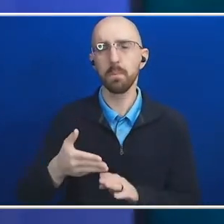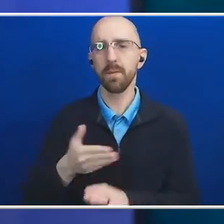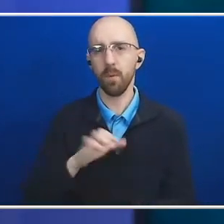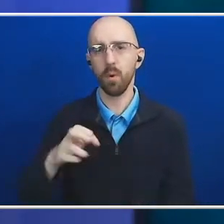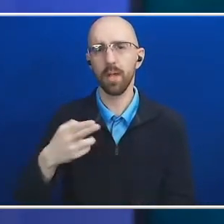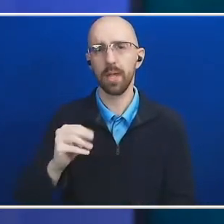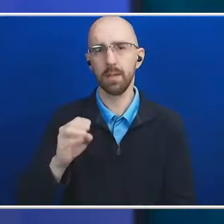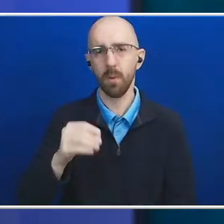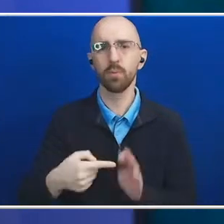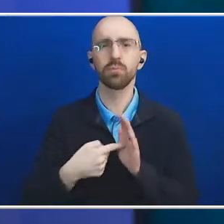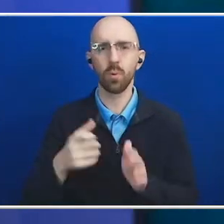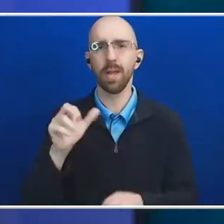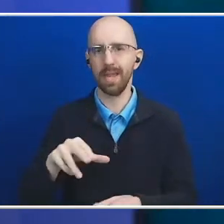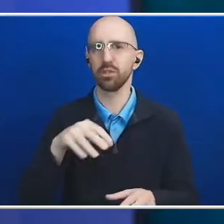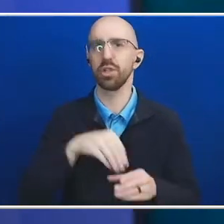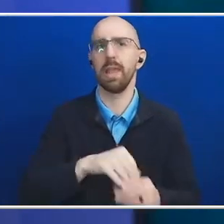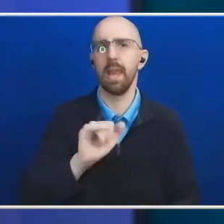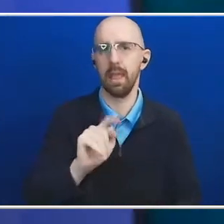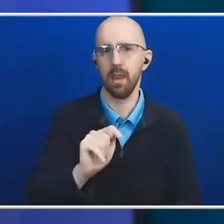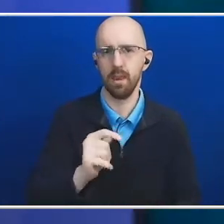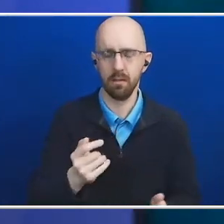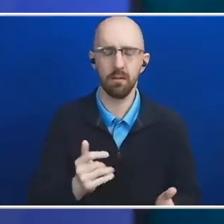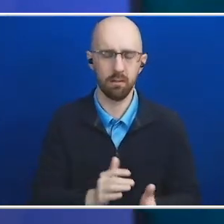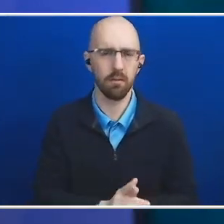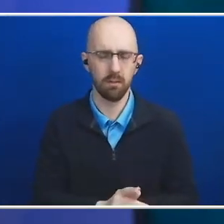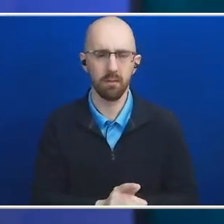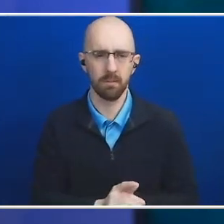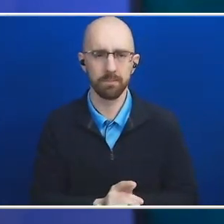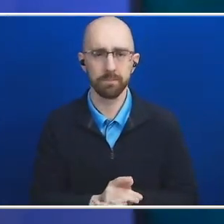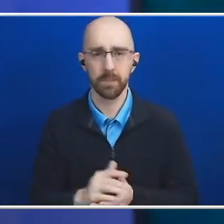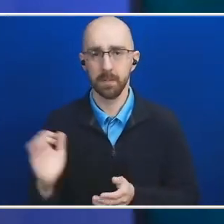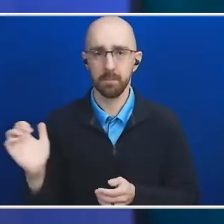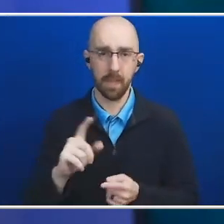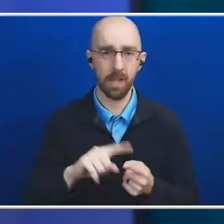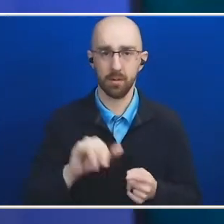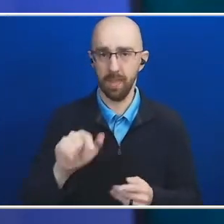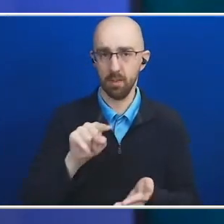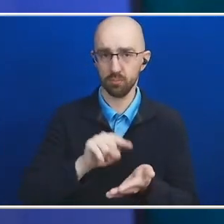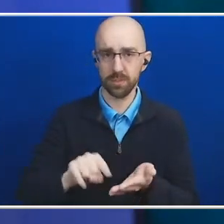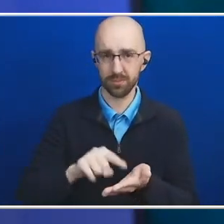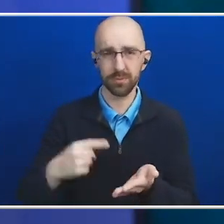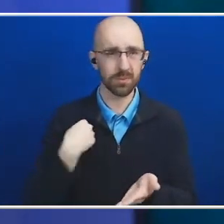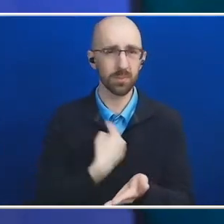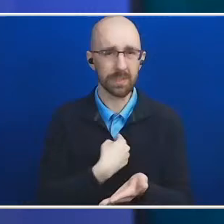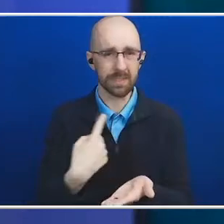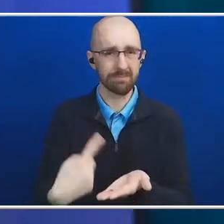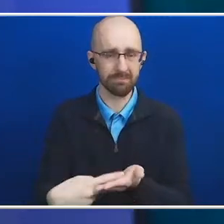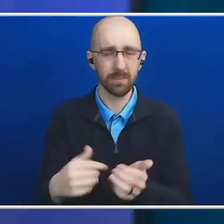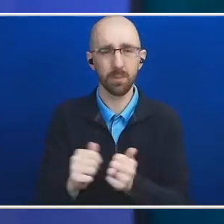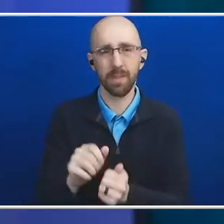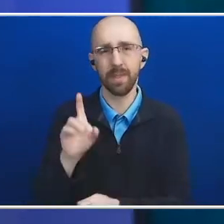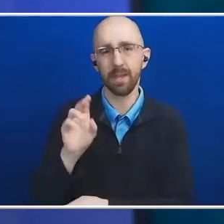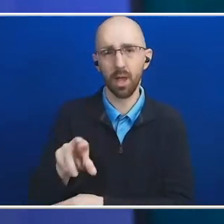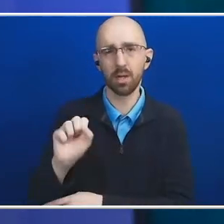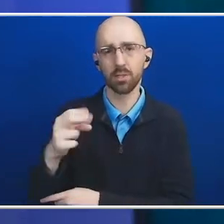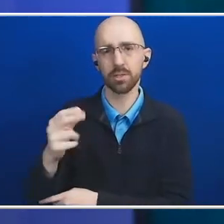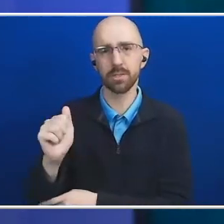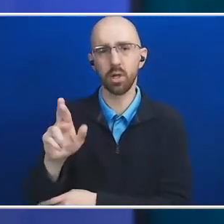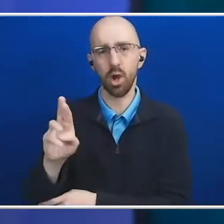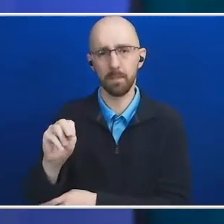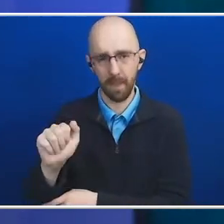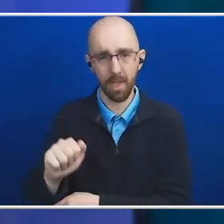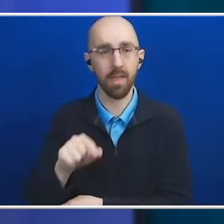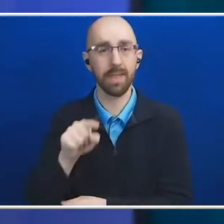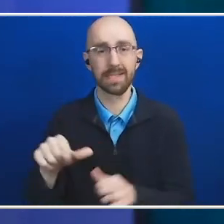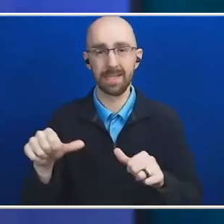in it. And, coming back to that research that we were talking about with Dr. Sharma, this is an area, and I'd like to